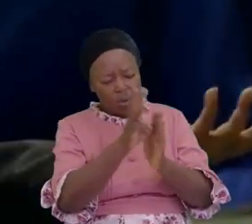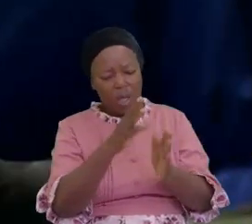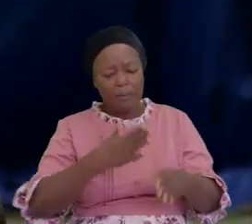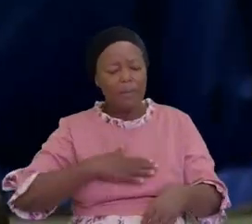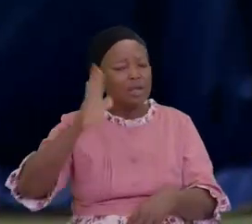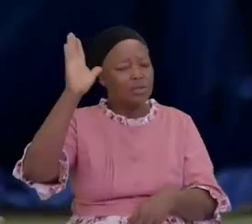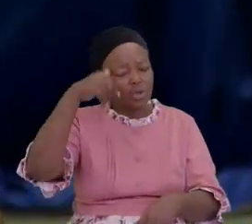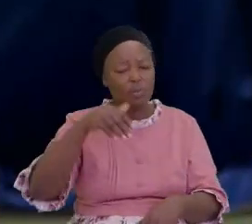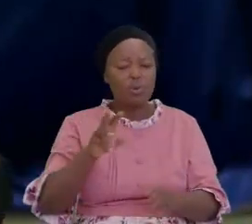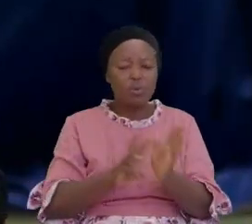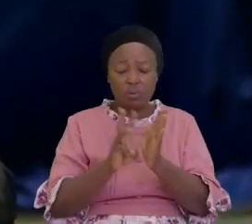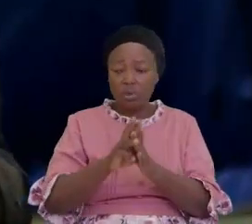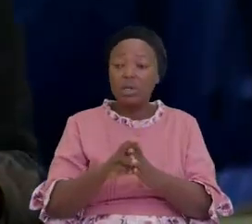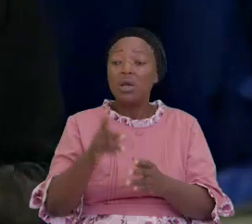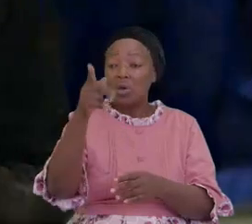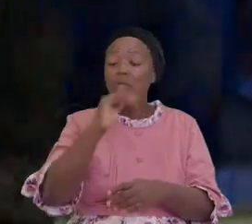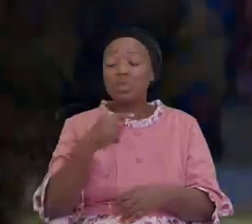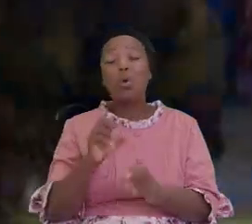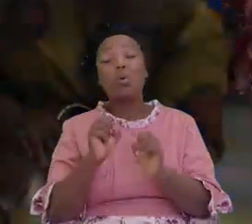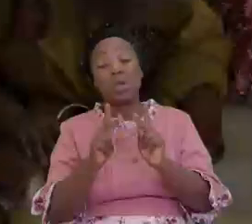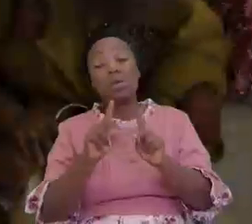"Okay, go on your own."